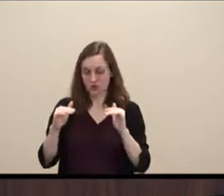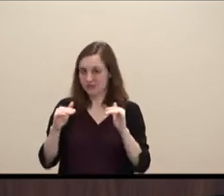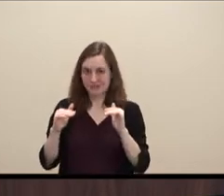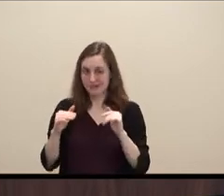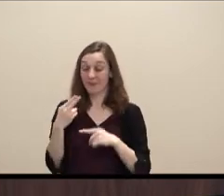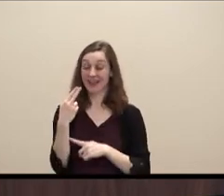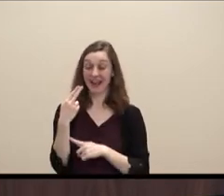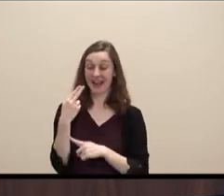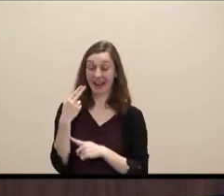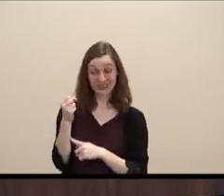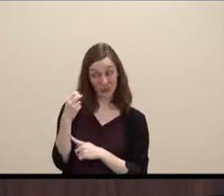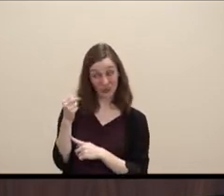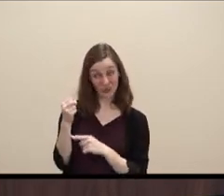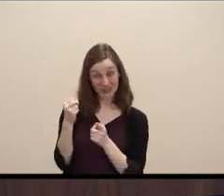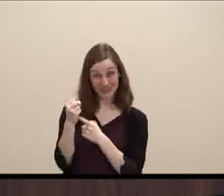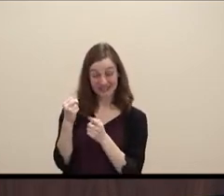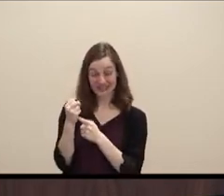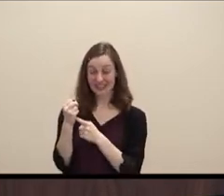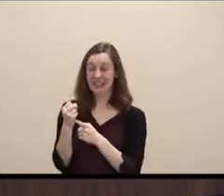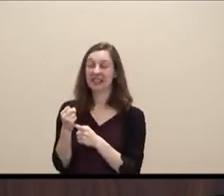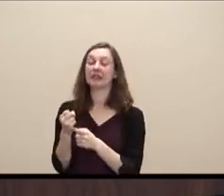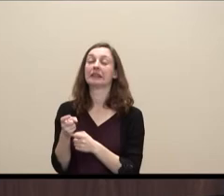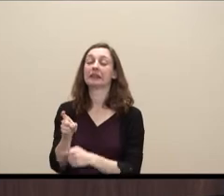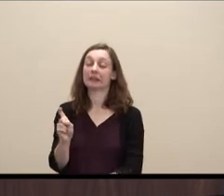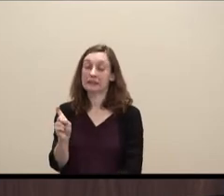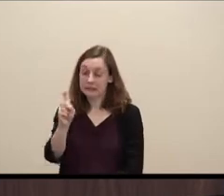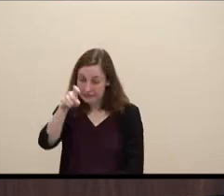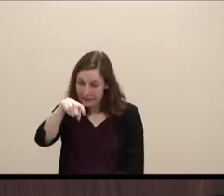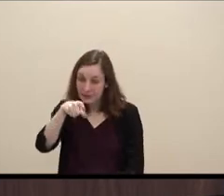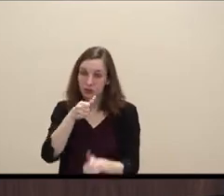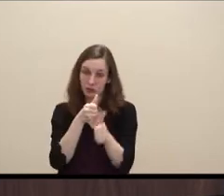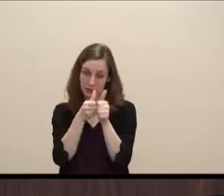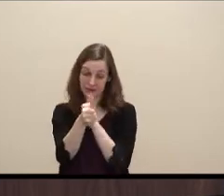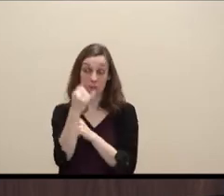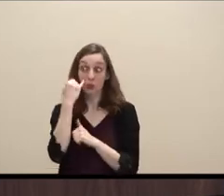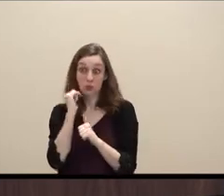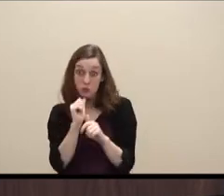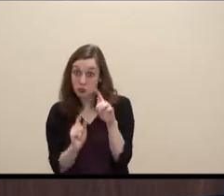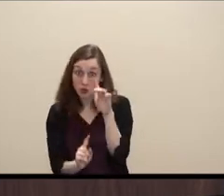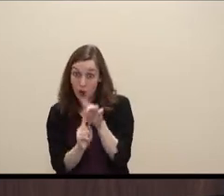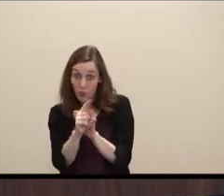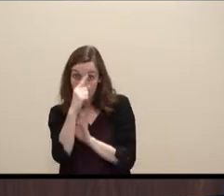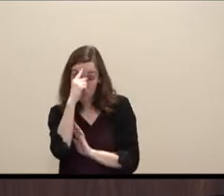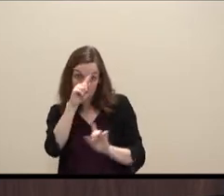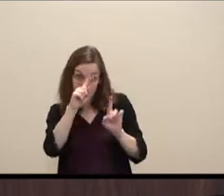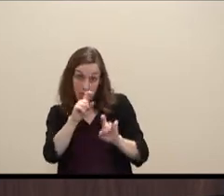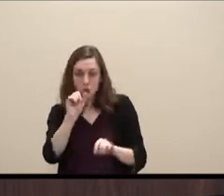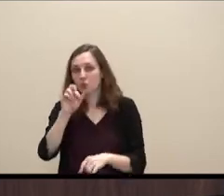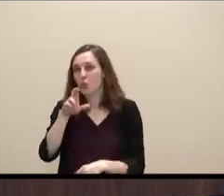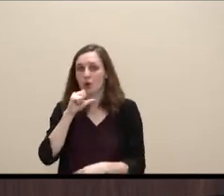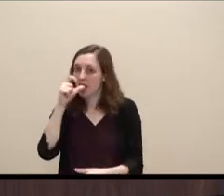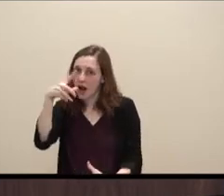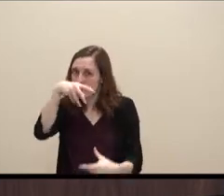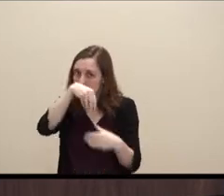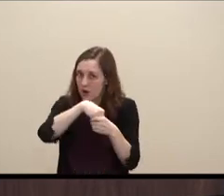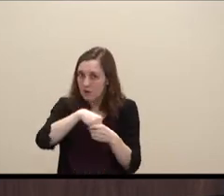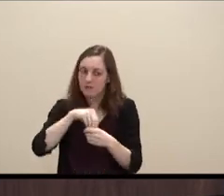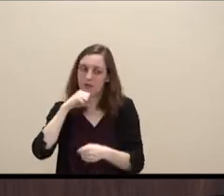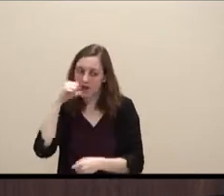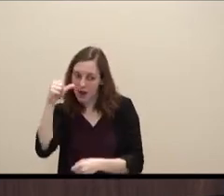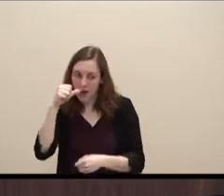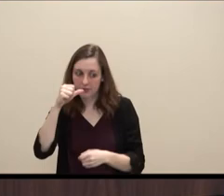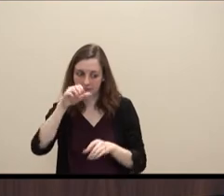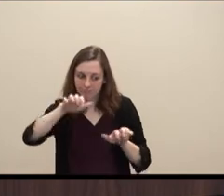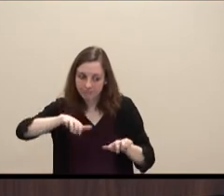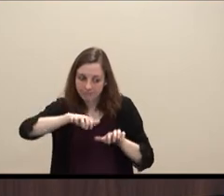high schoolers, they need to pass it to graduate. And so not showing up for it or not showing up prepared or not participating is causing a